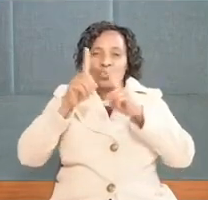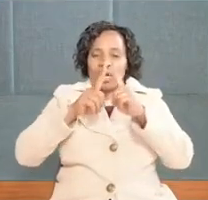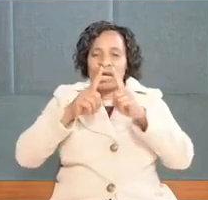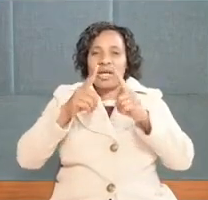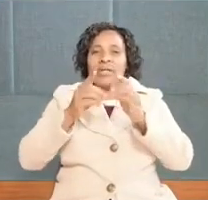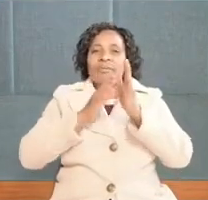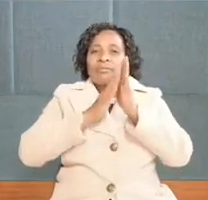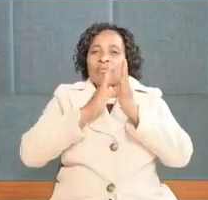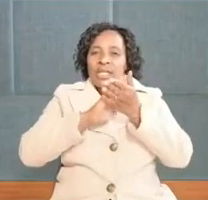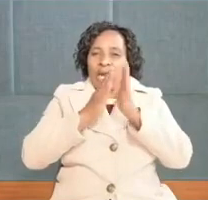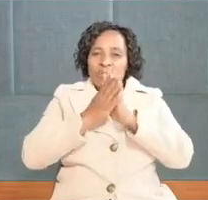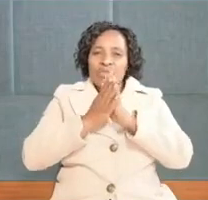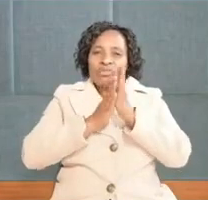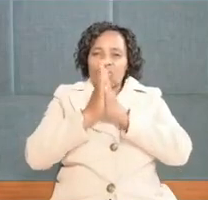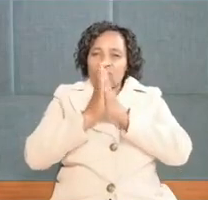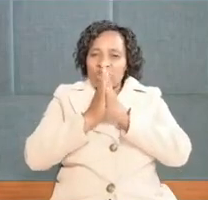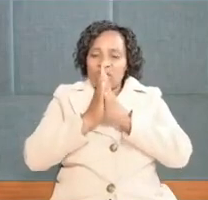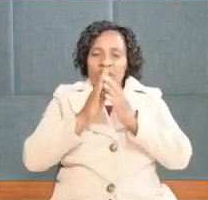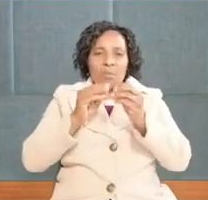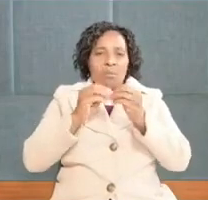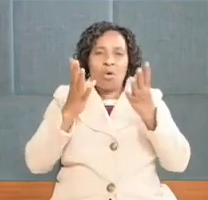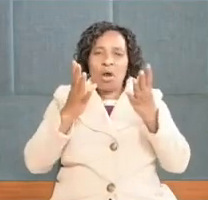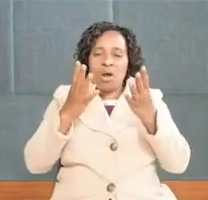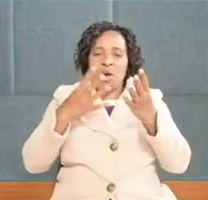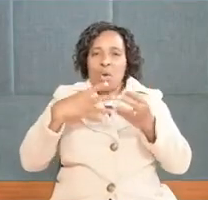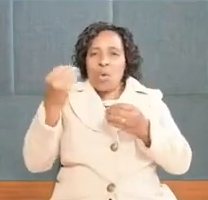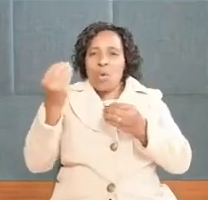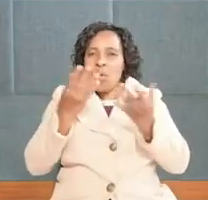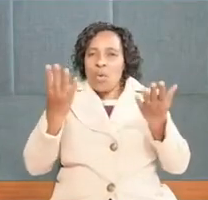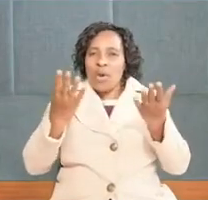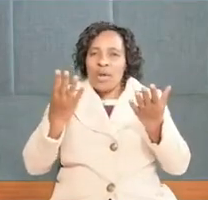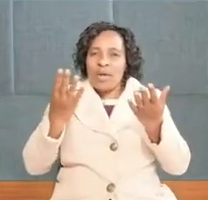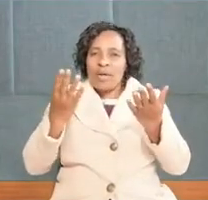more interesting as we go to guess where?